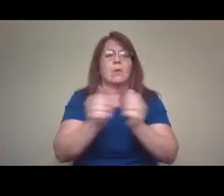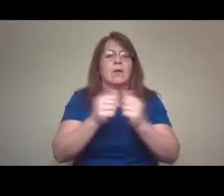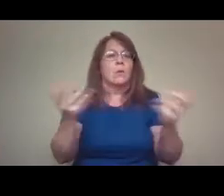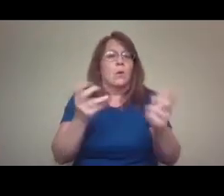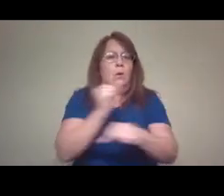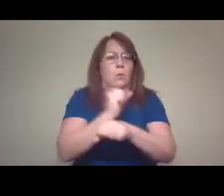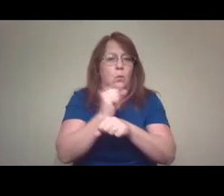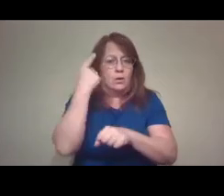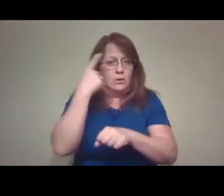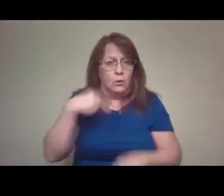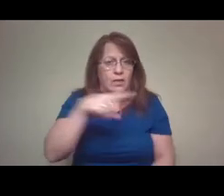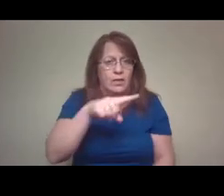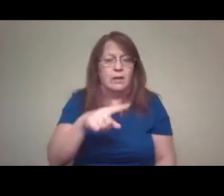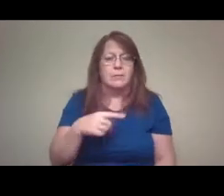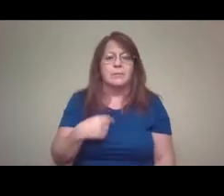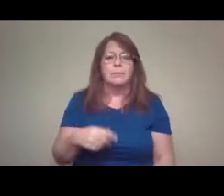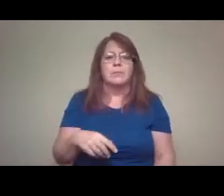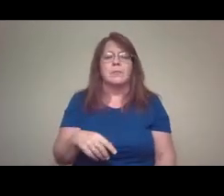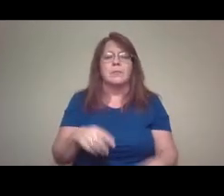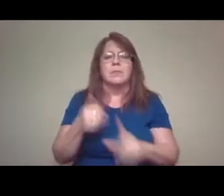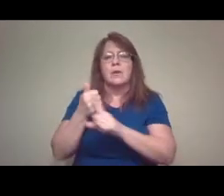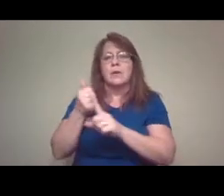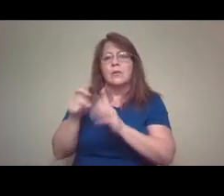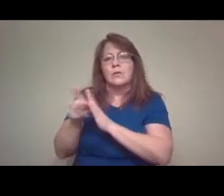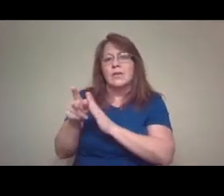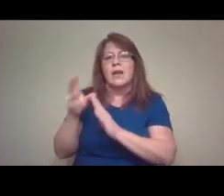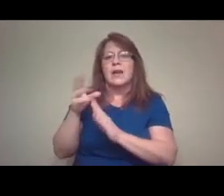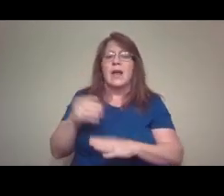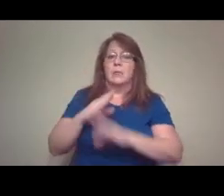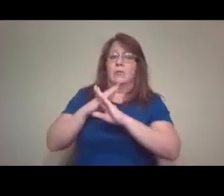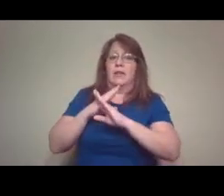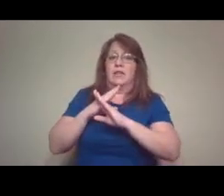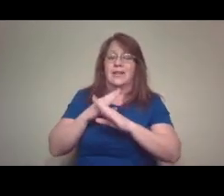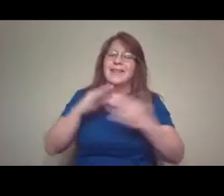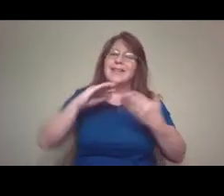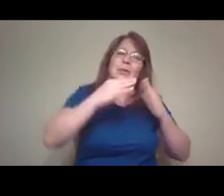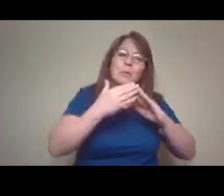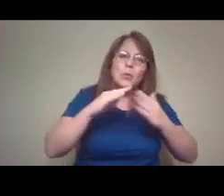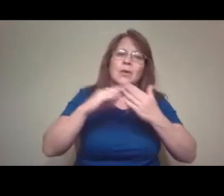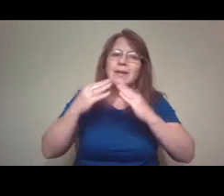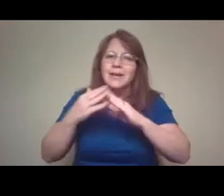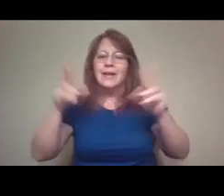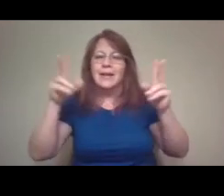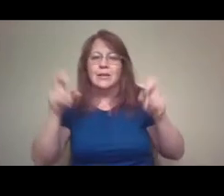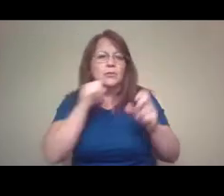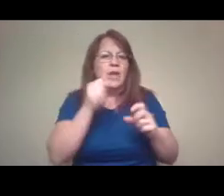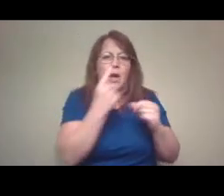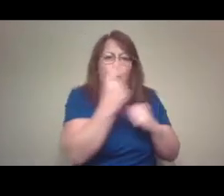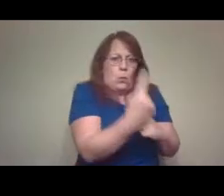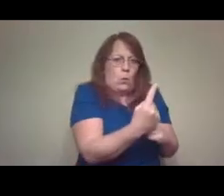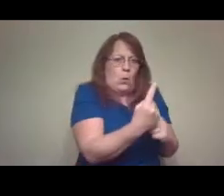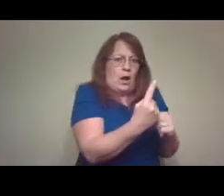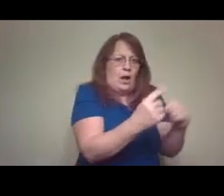is that suicide and suicide prevention are community issues. No one organization or sector can alone